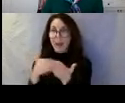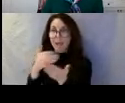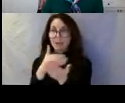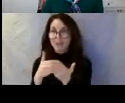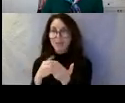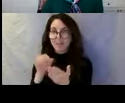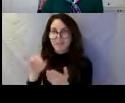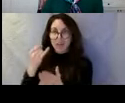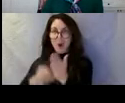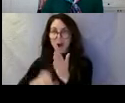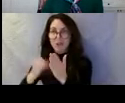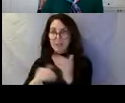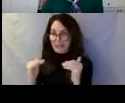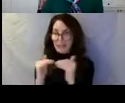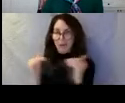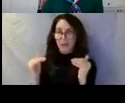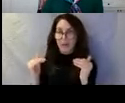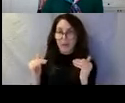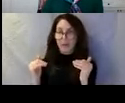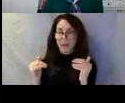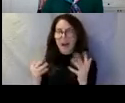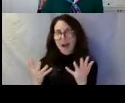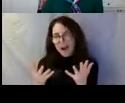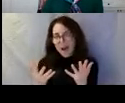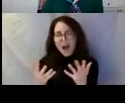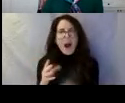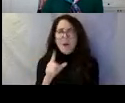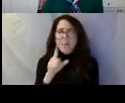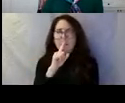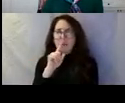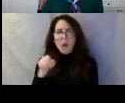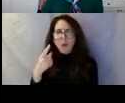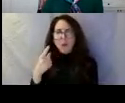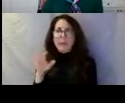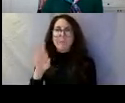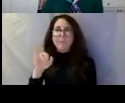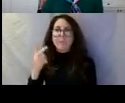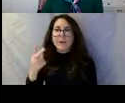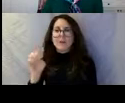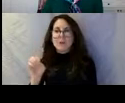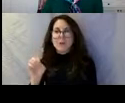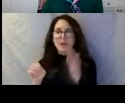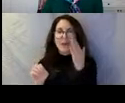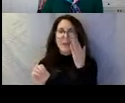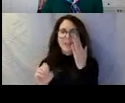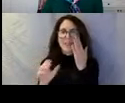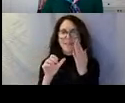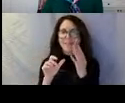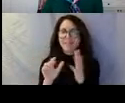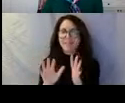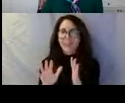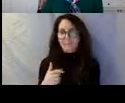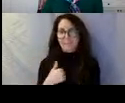artist. So I know like, not just like fringe artists, I know like real, like, not that fringe artists aren't real, I was real when I was a fringe artist, but you